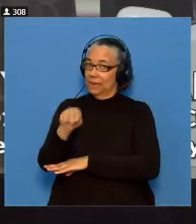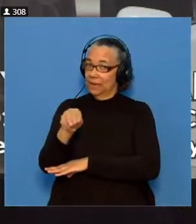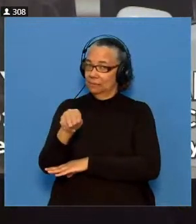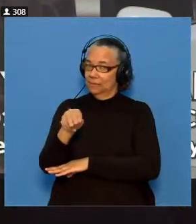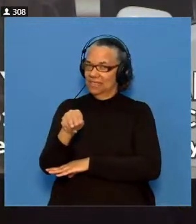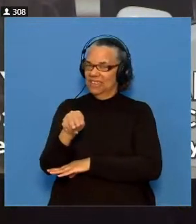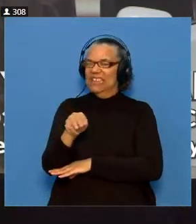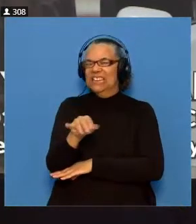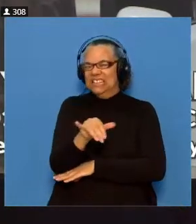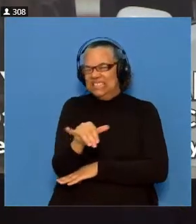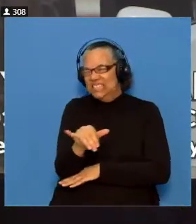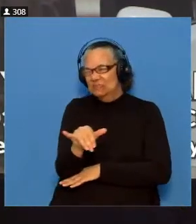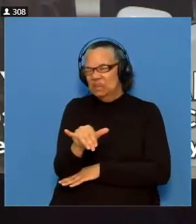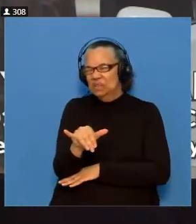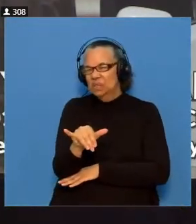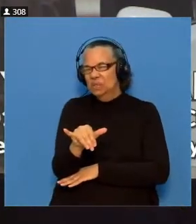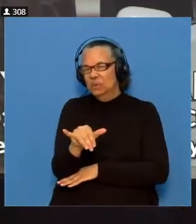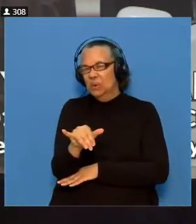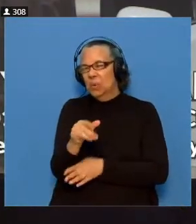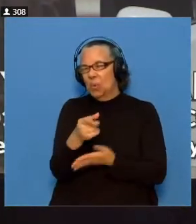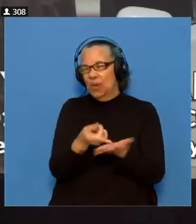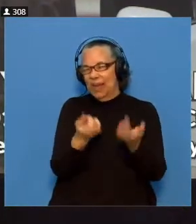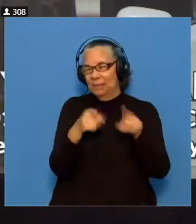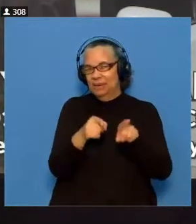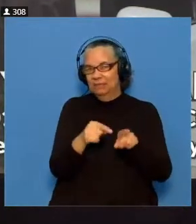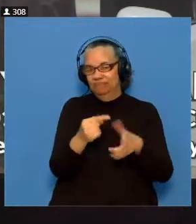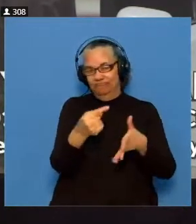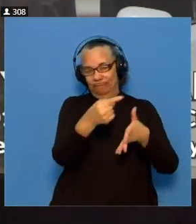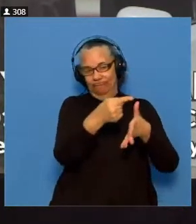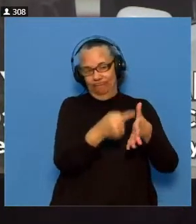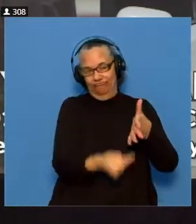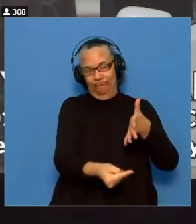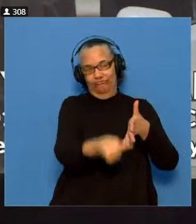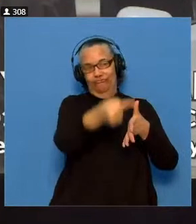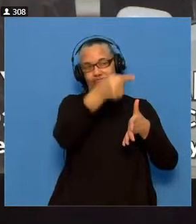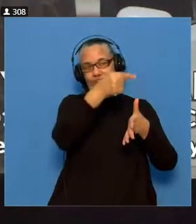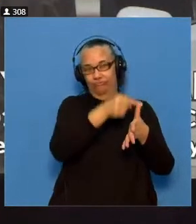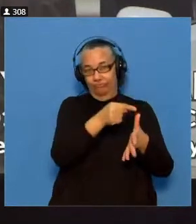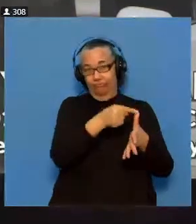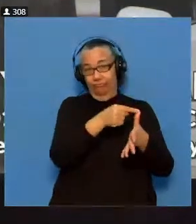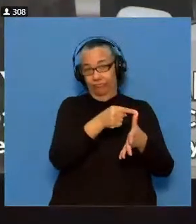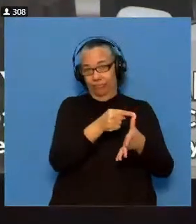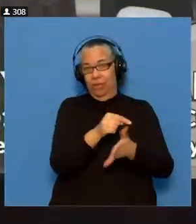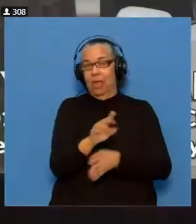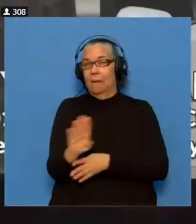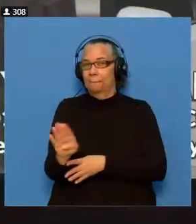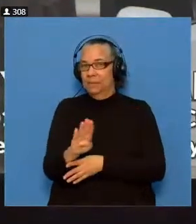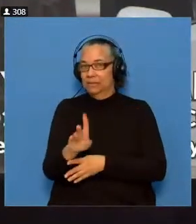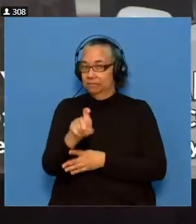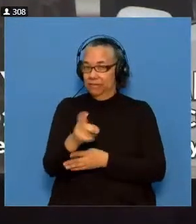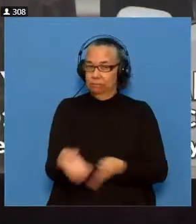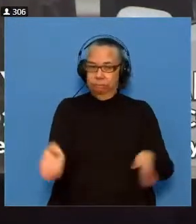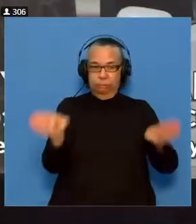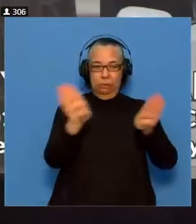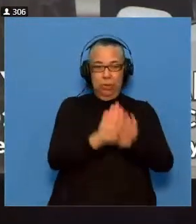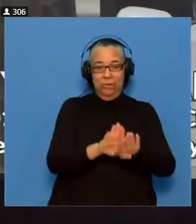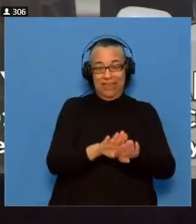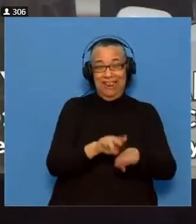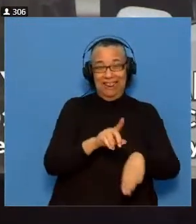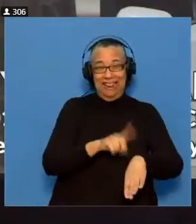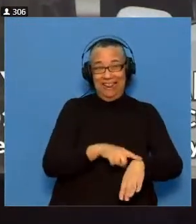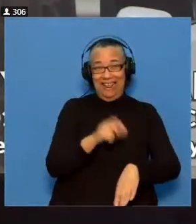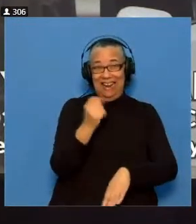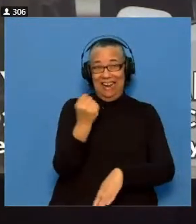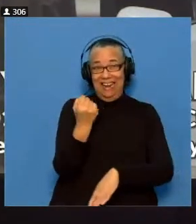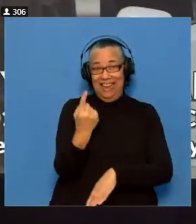similar to the curfew that was in place in phase 4 restrictions. Businesses will be required to close at 11